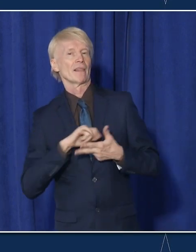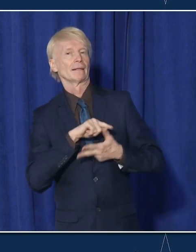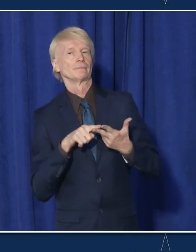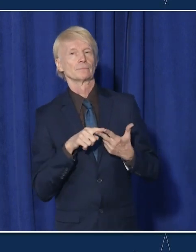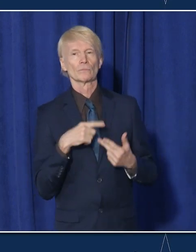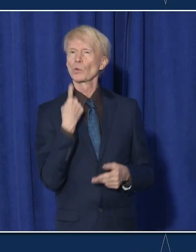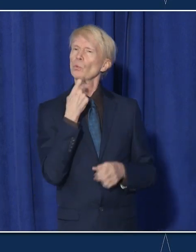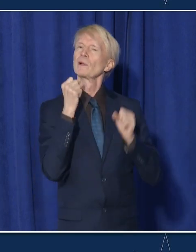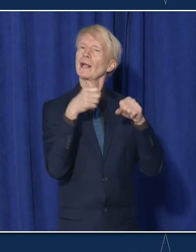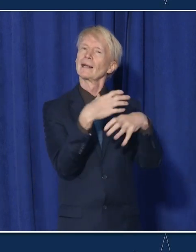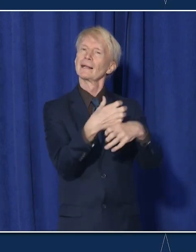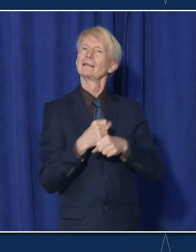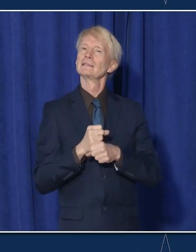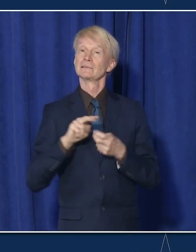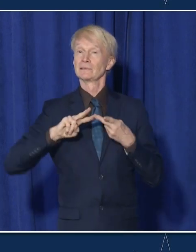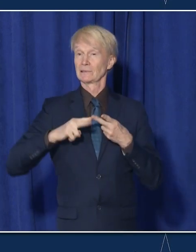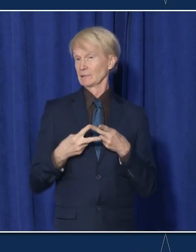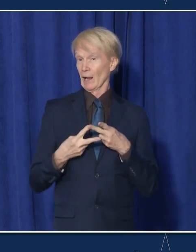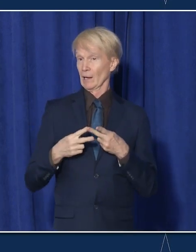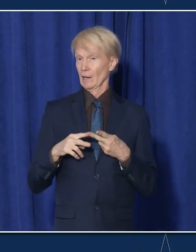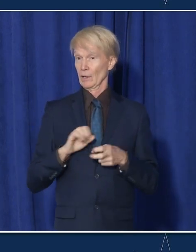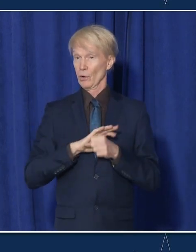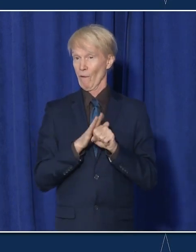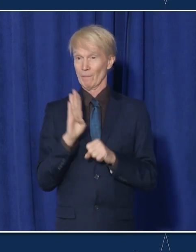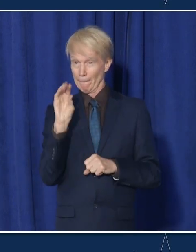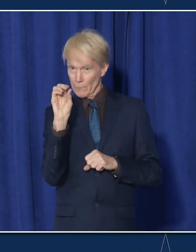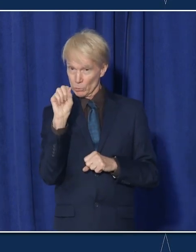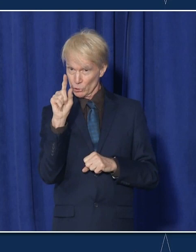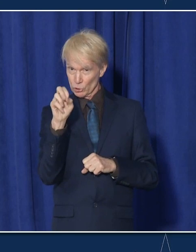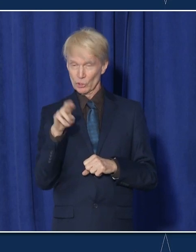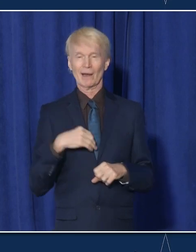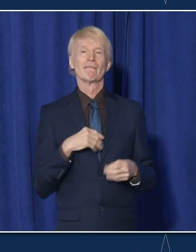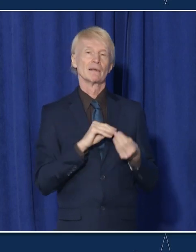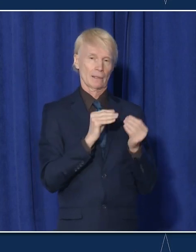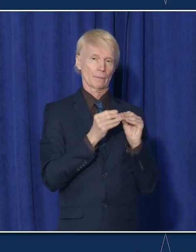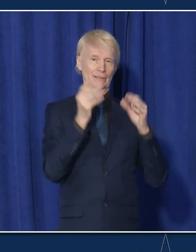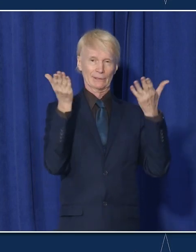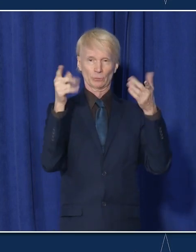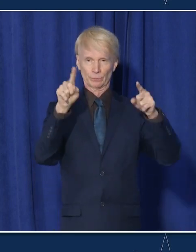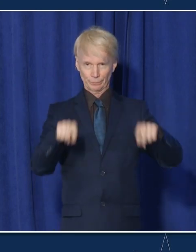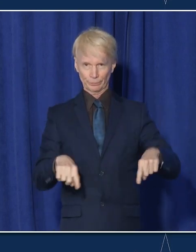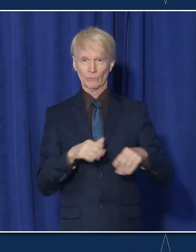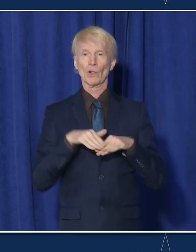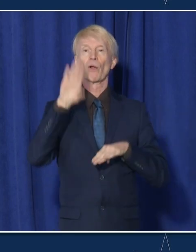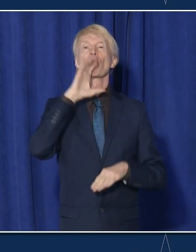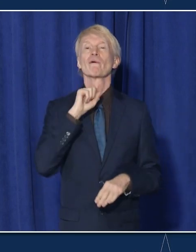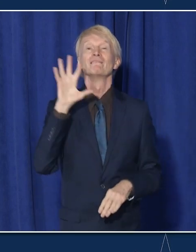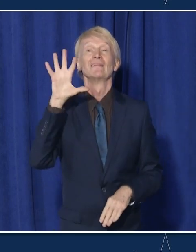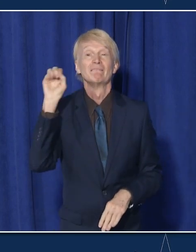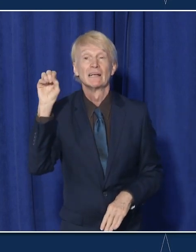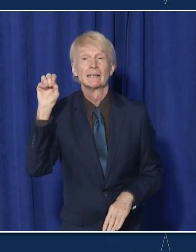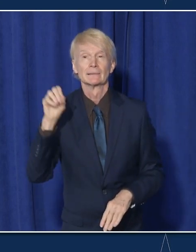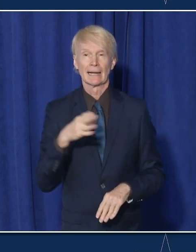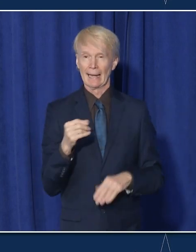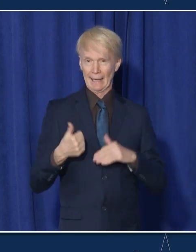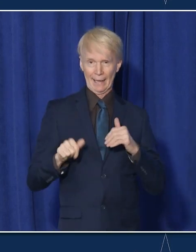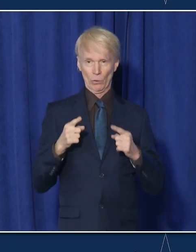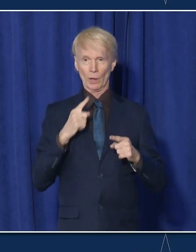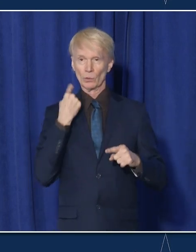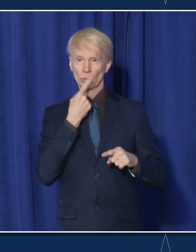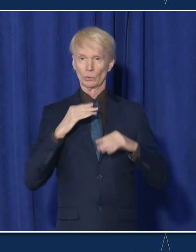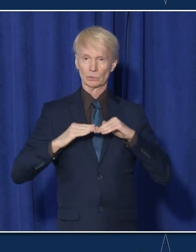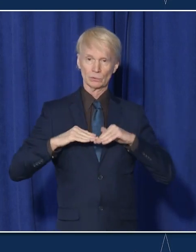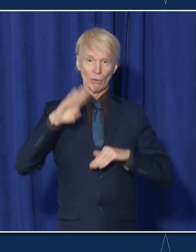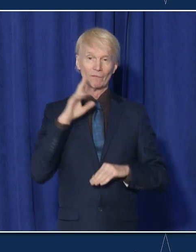second COVID booster dose? There's two main groups that are eligible: any adult over 50 and anyone over 12 who is moderately or